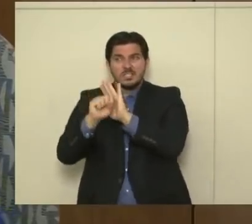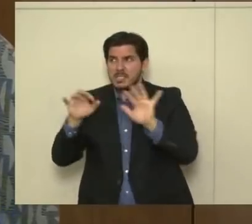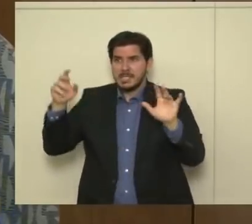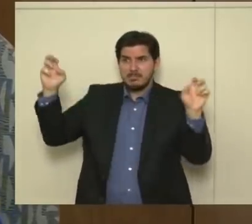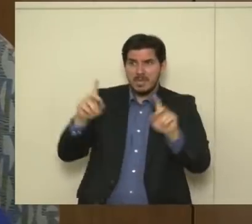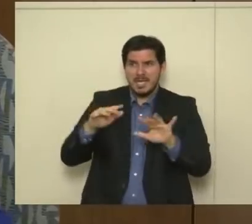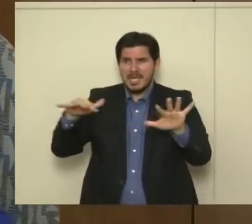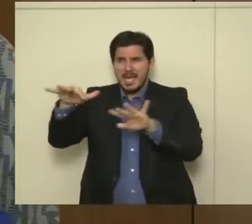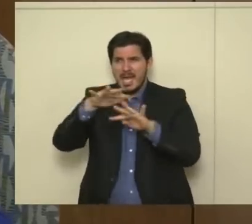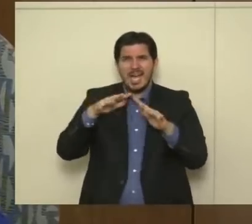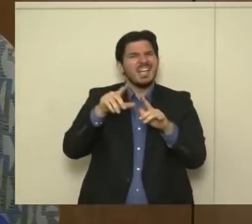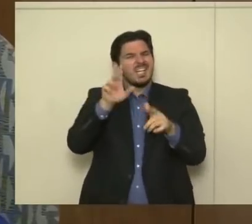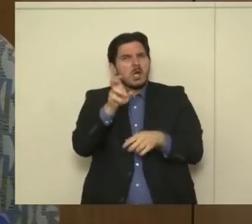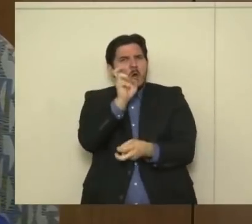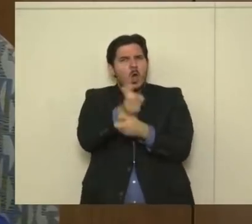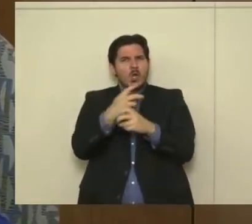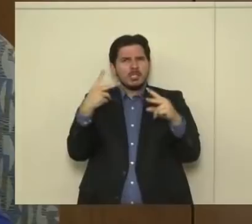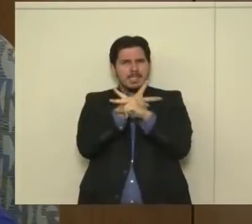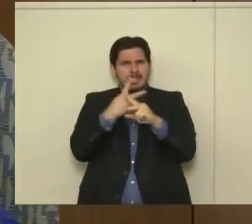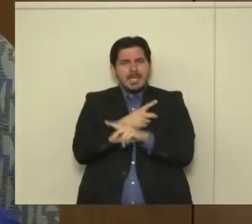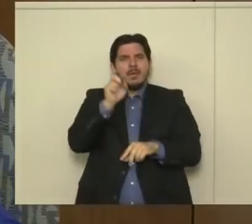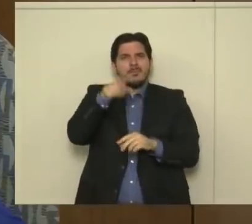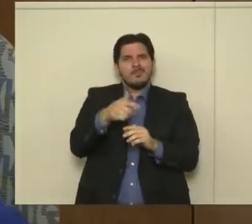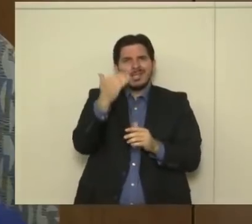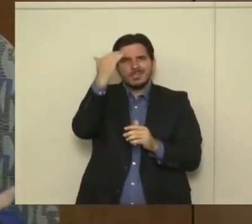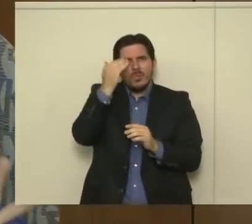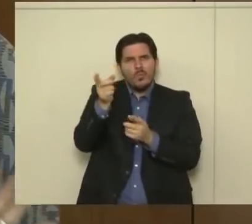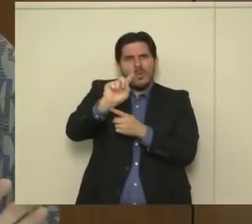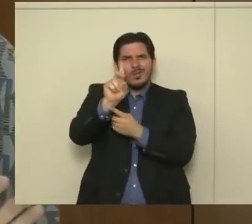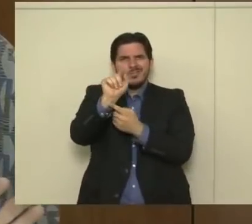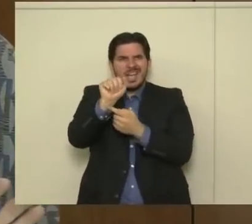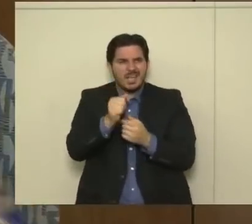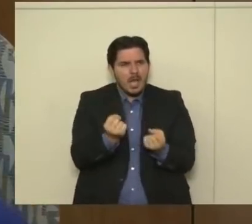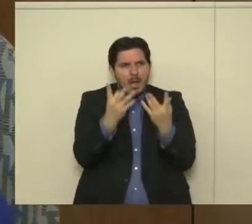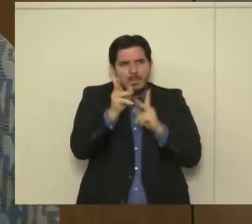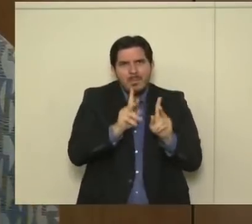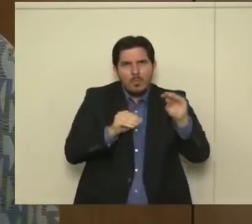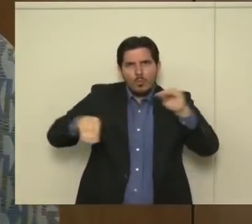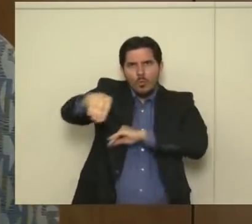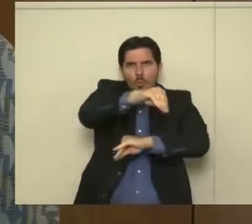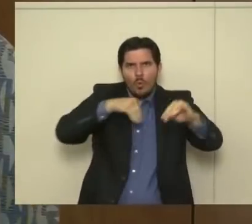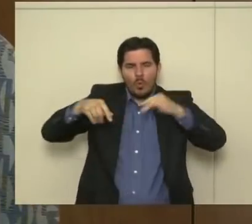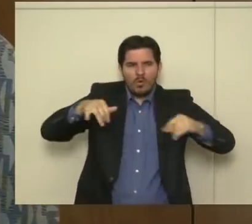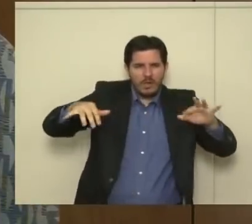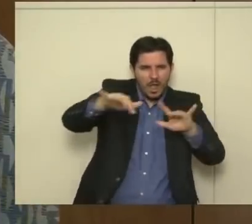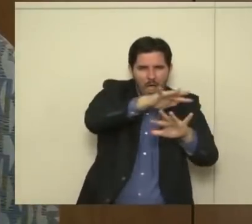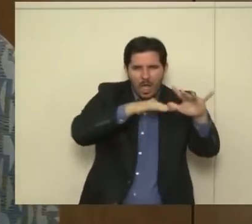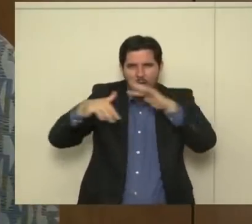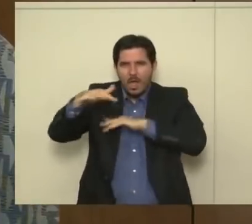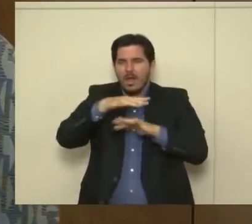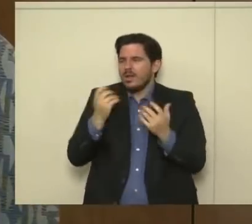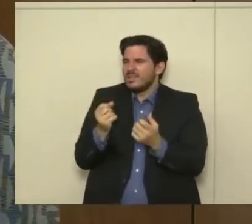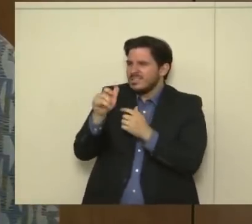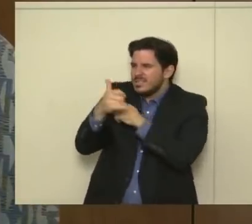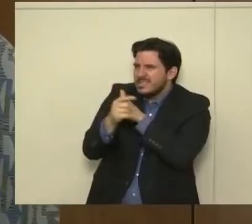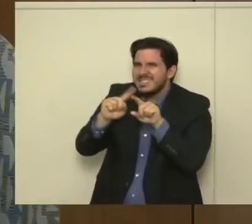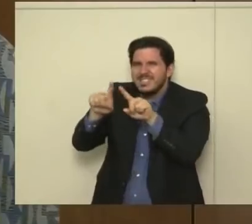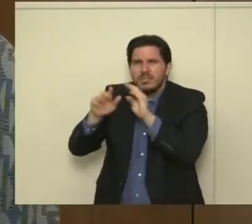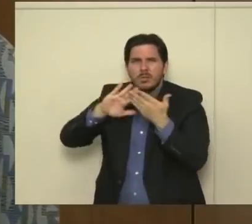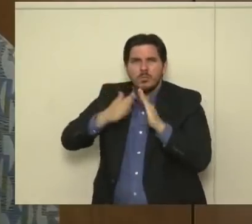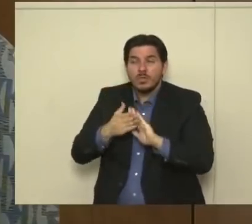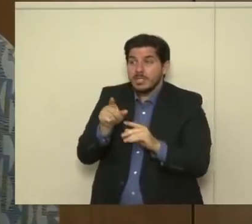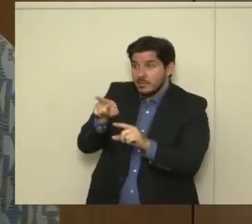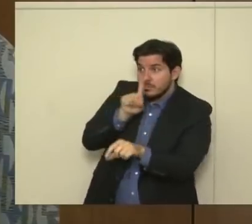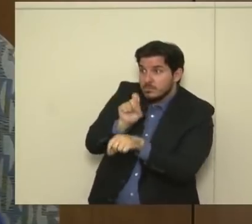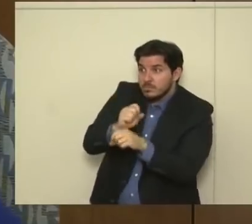it means looking at mobility data, looking at mask wearing in different communities, and I have been wanting to get my